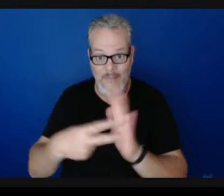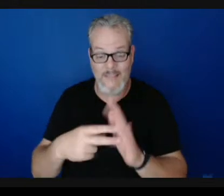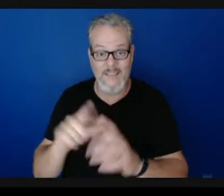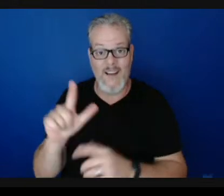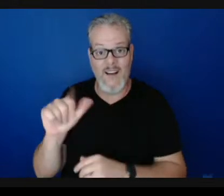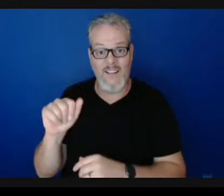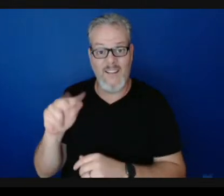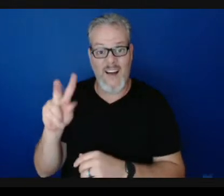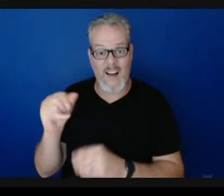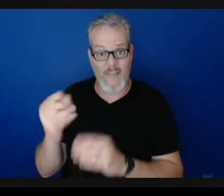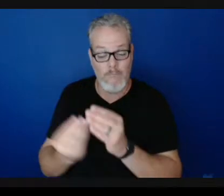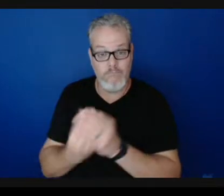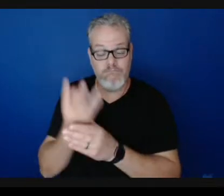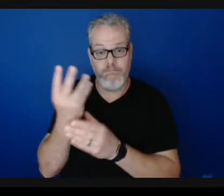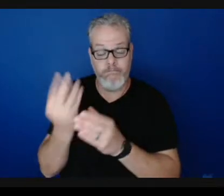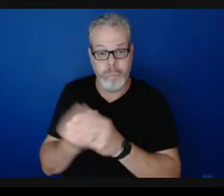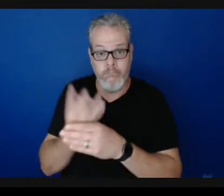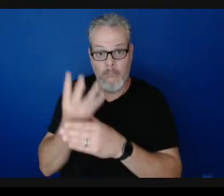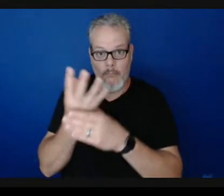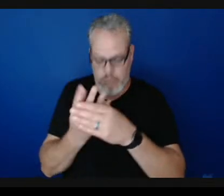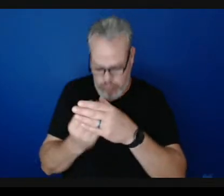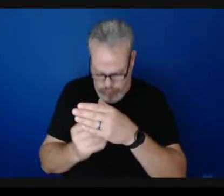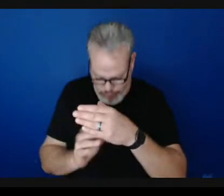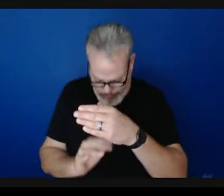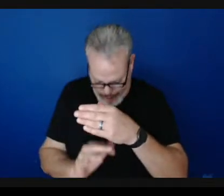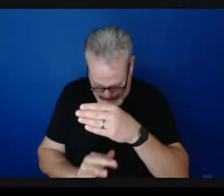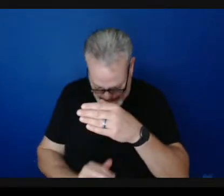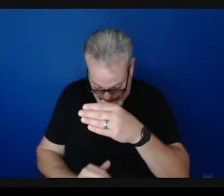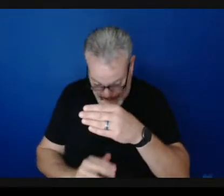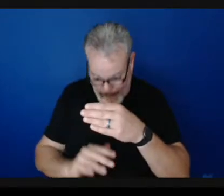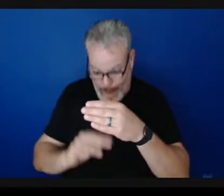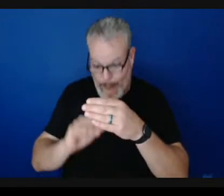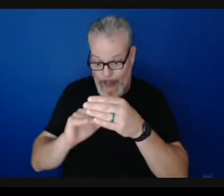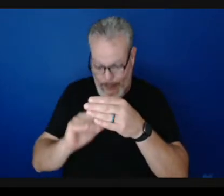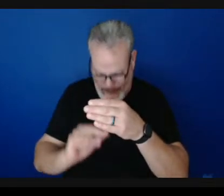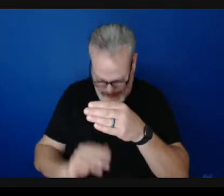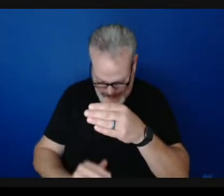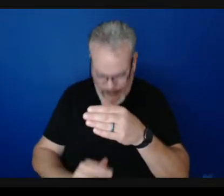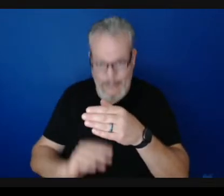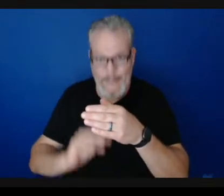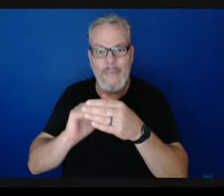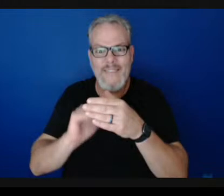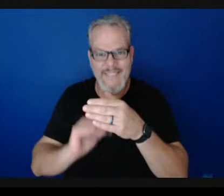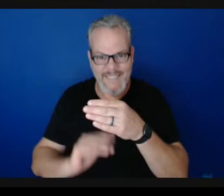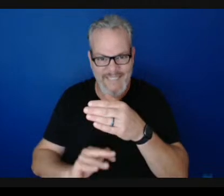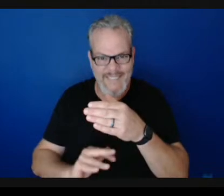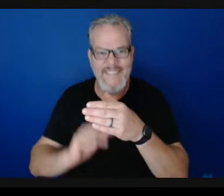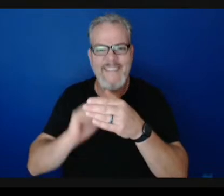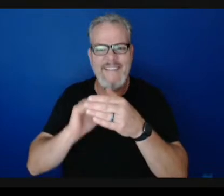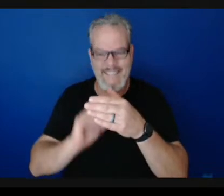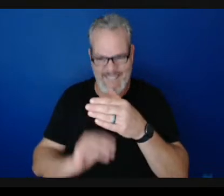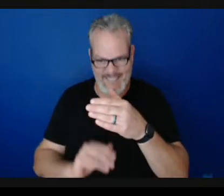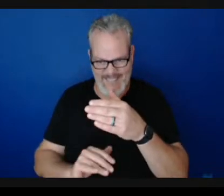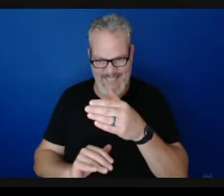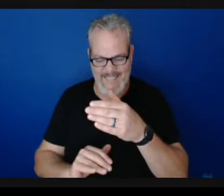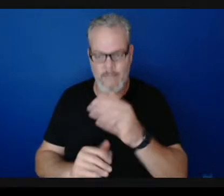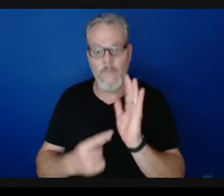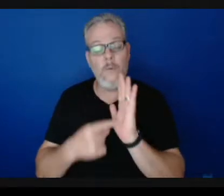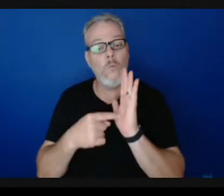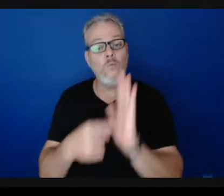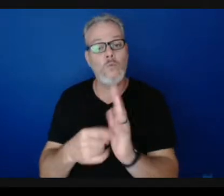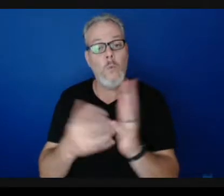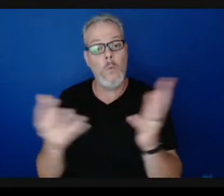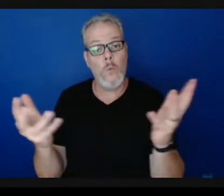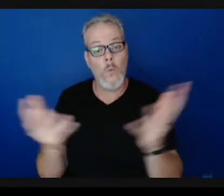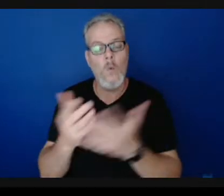time, it drained to a lower level, and eventually the crater floor ended up thickening because of that. So I only bring this up to show some of the things that